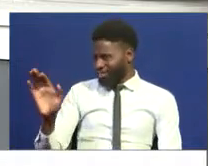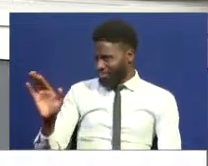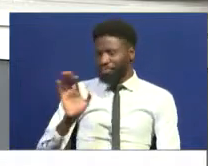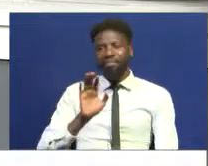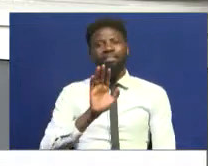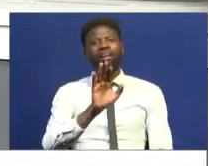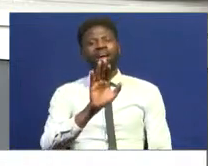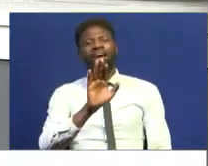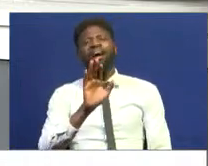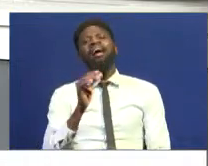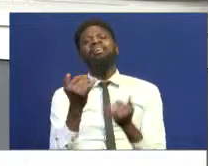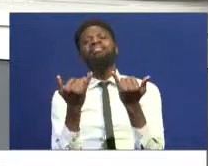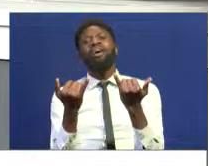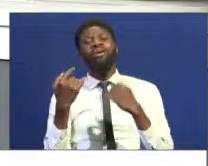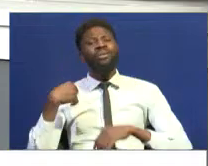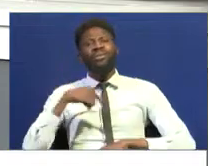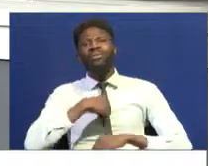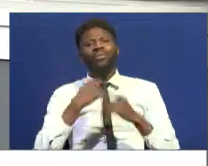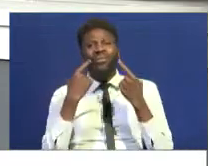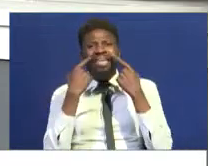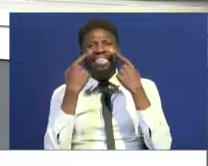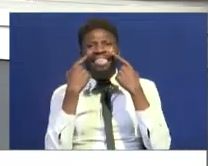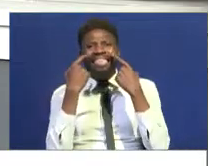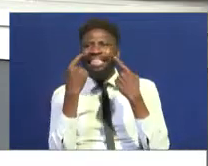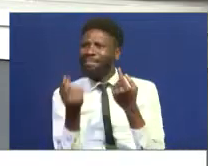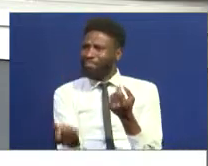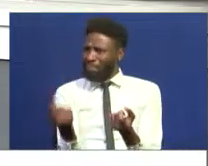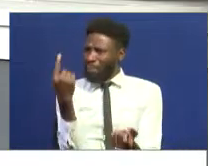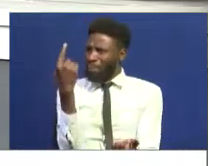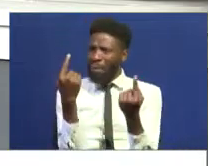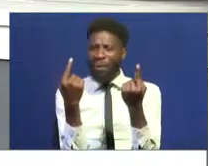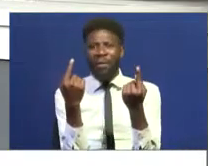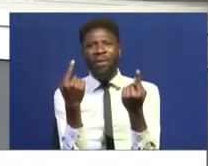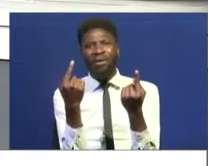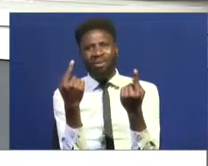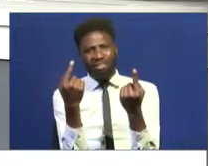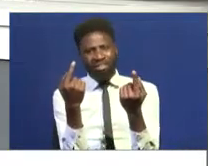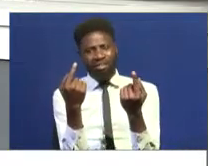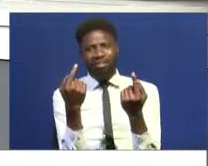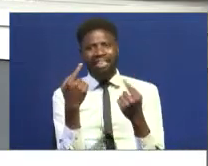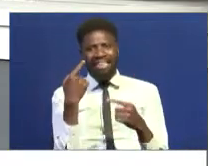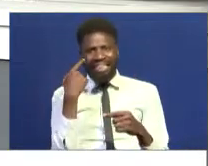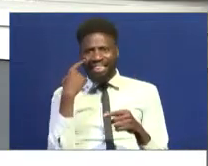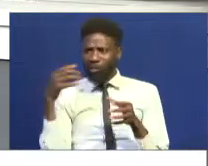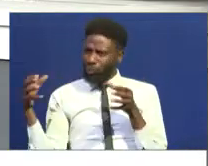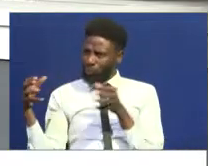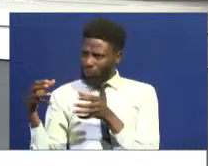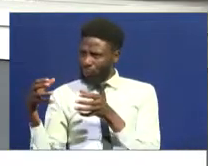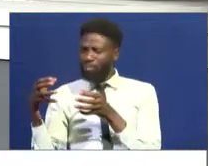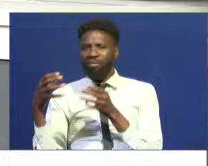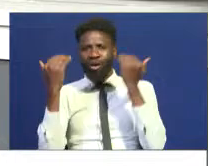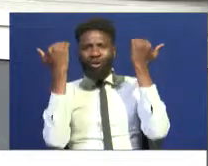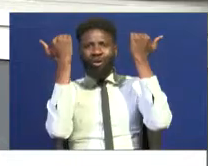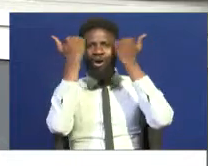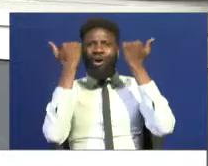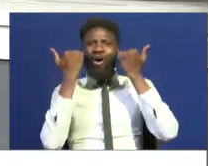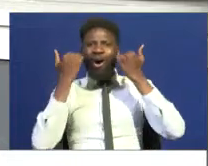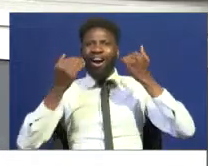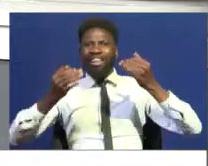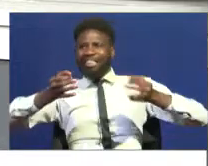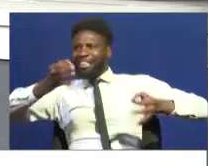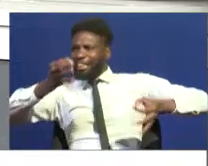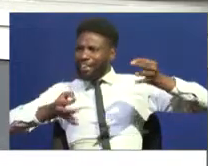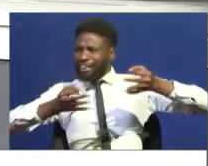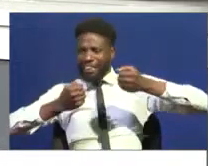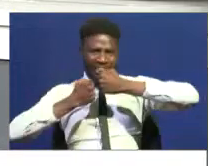unfolding before our eyes is the fact that we are seeing this battle of wits being fought in the corridors of justice as opposed to the